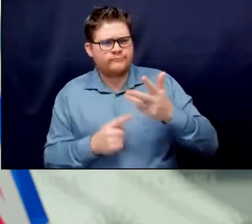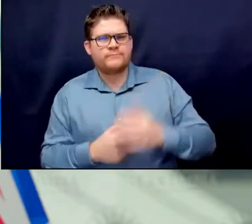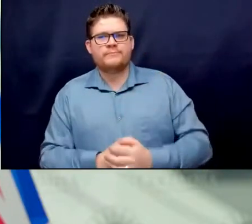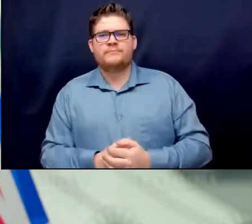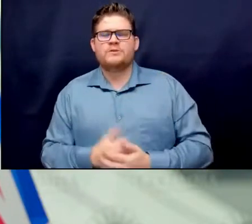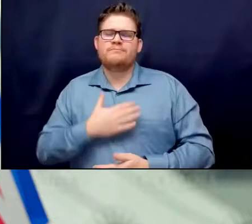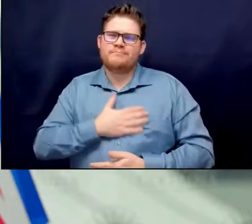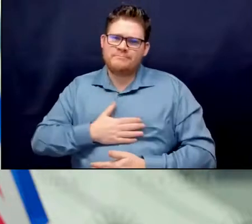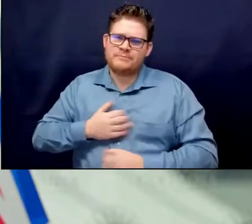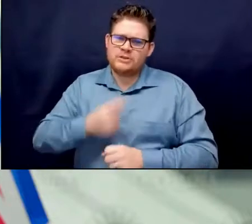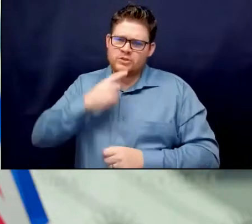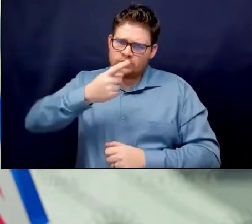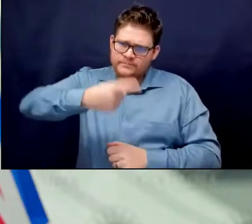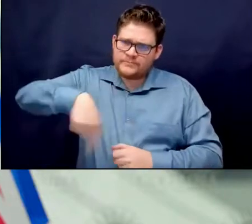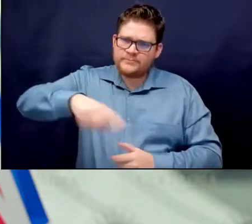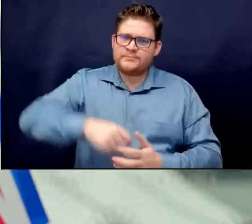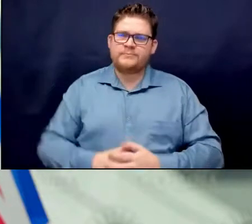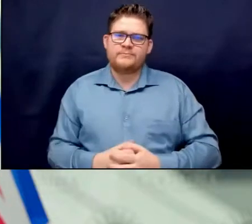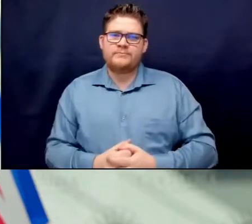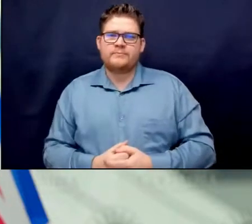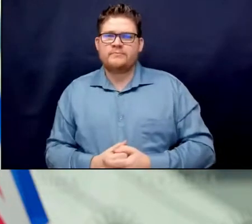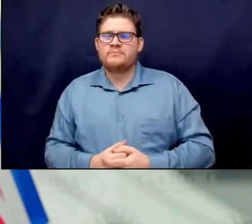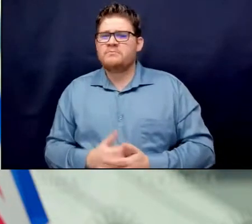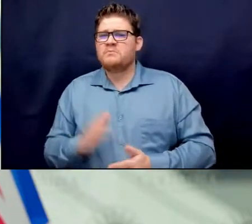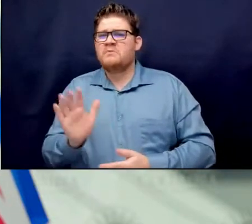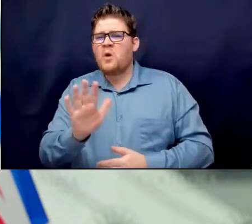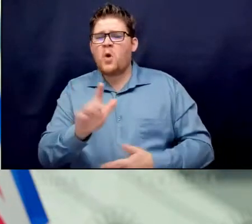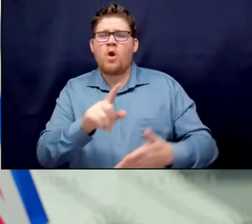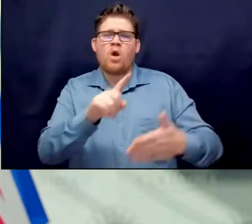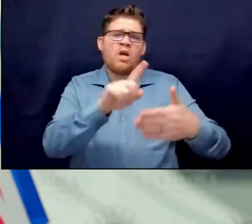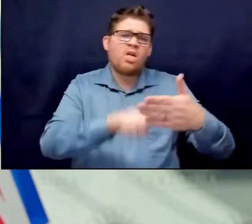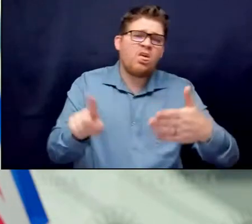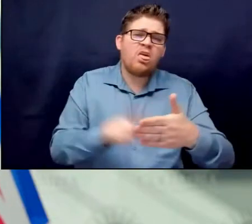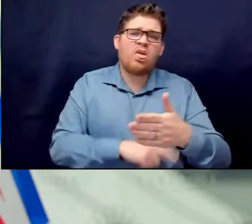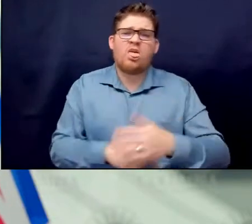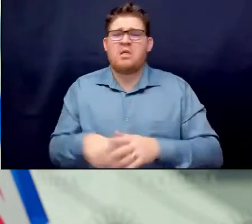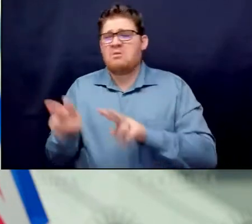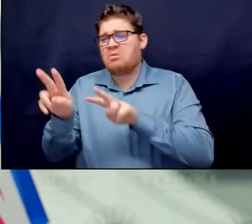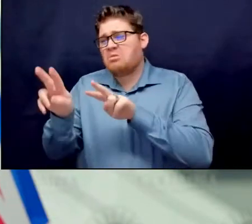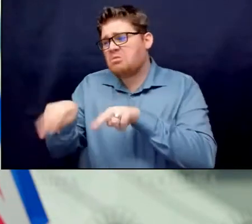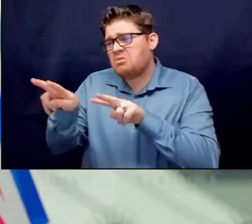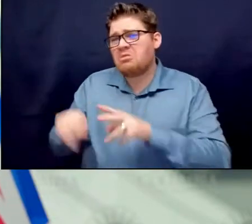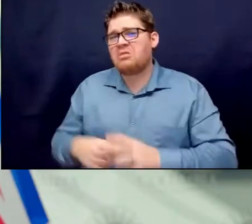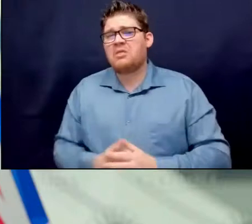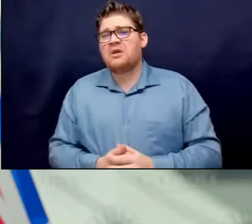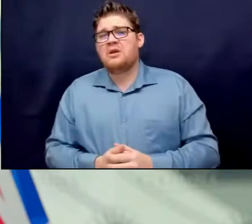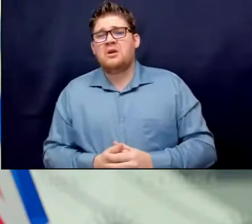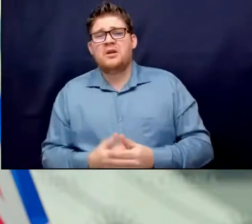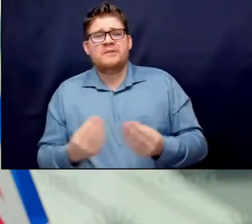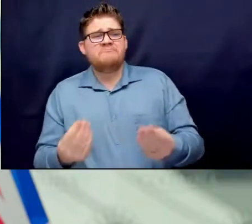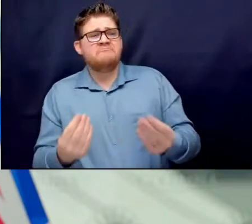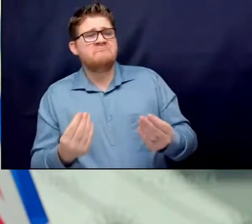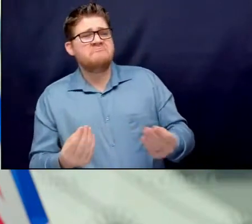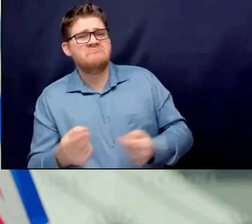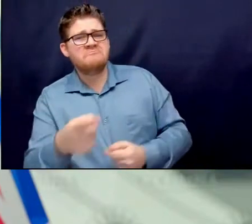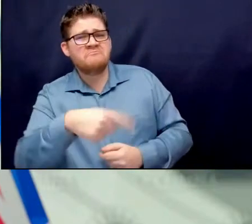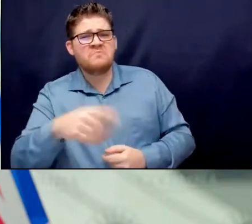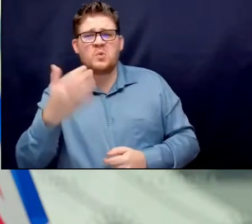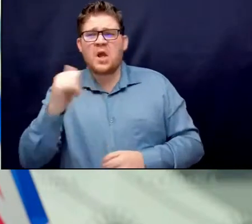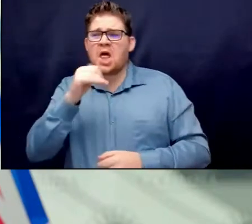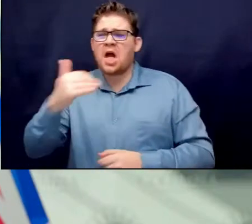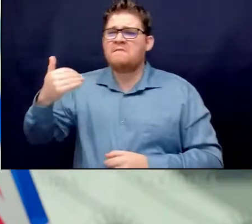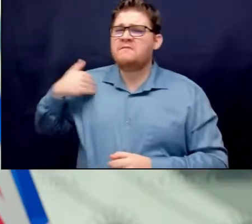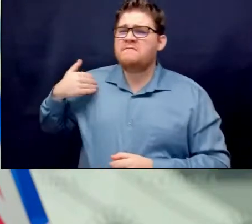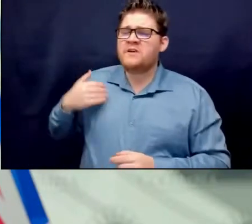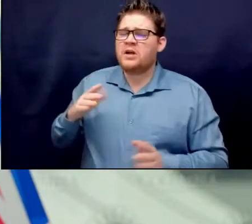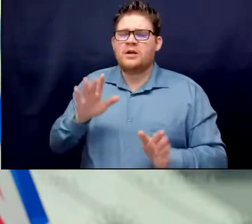while cases may have peaked, hospitalizations have not. And we need to work together to support each other in these difficult times. And with